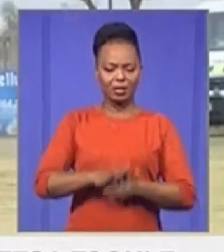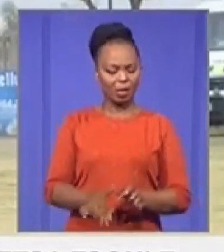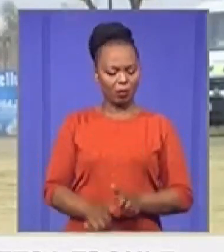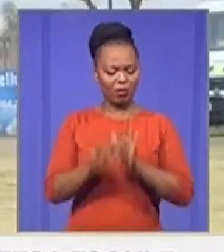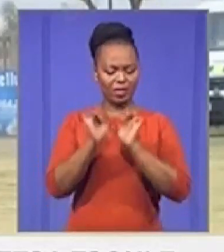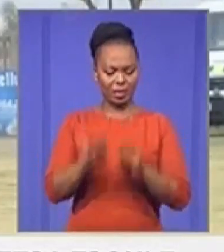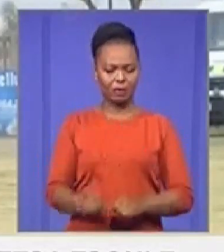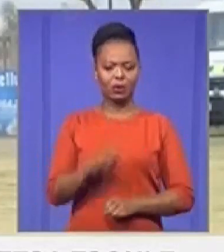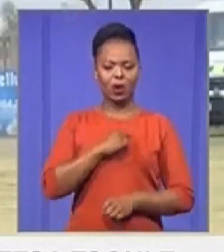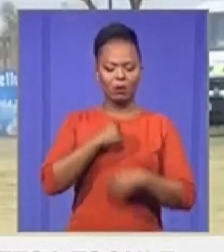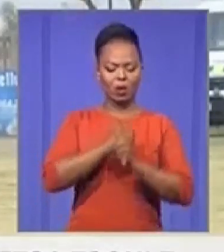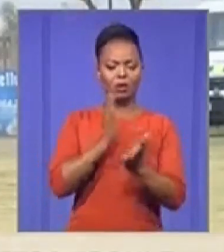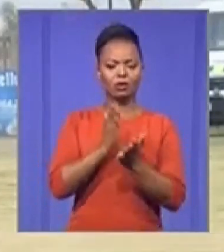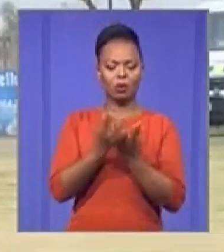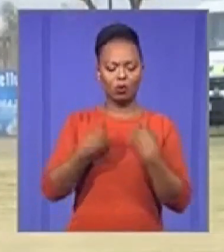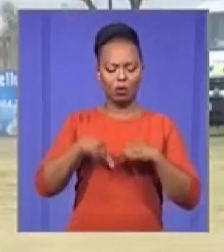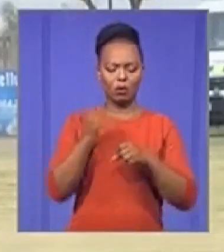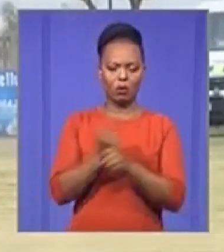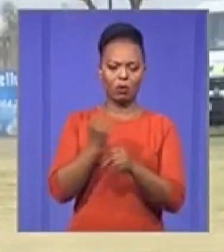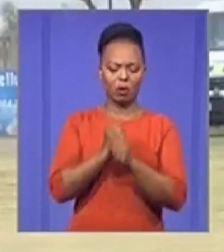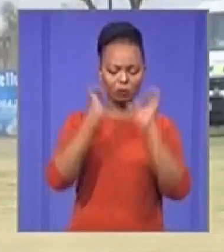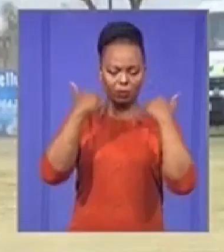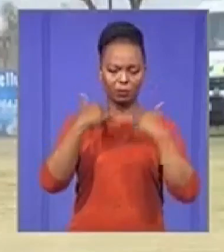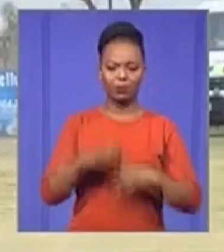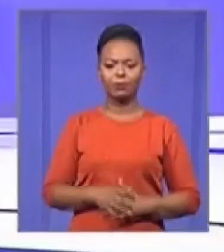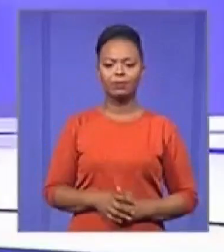gore e re dire gore re bereke ka thata